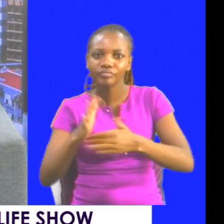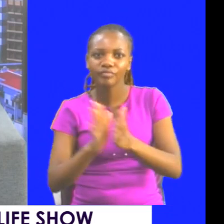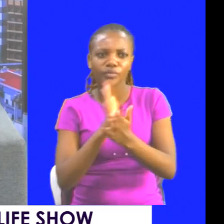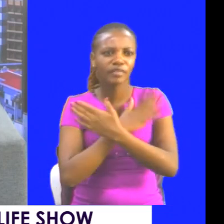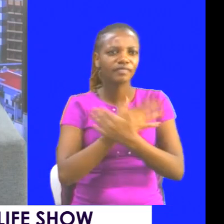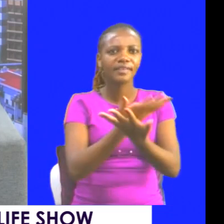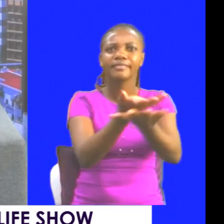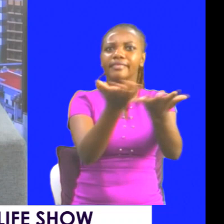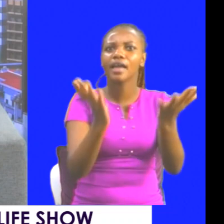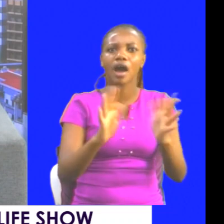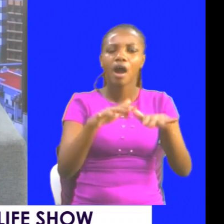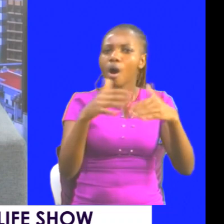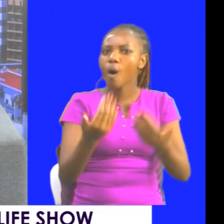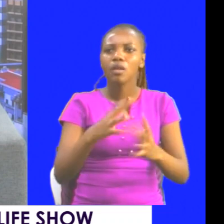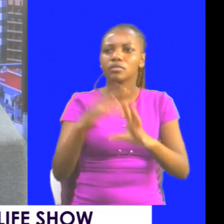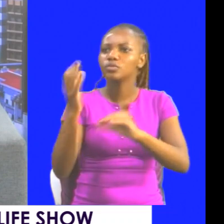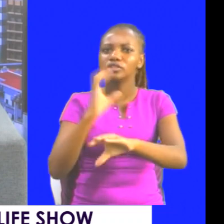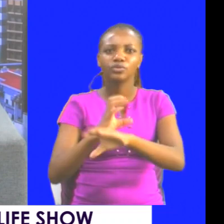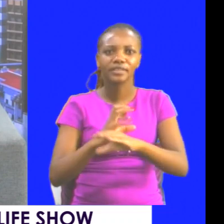there, or even to a church,